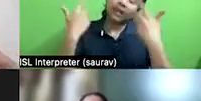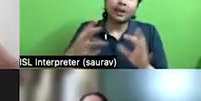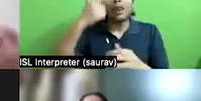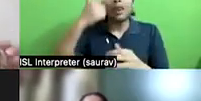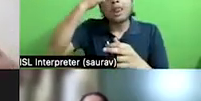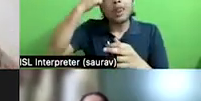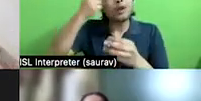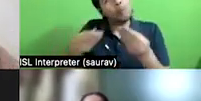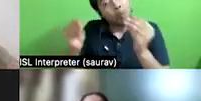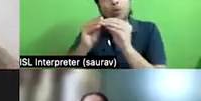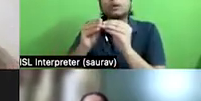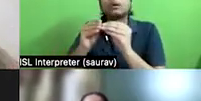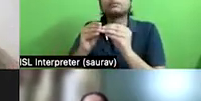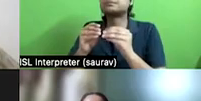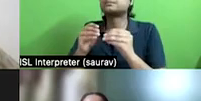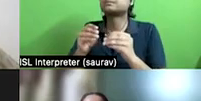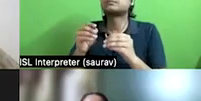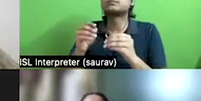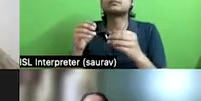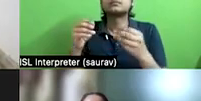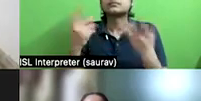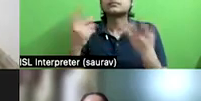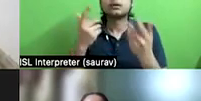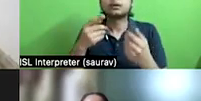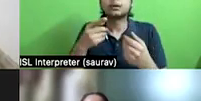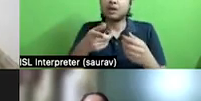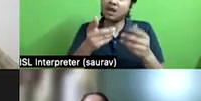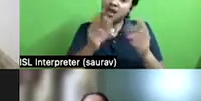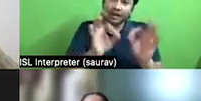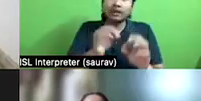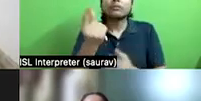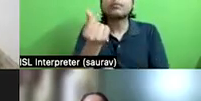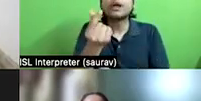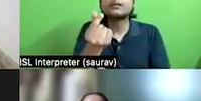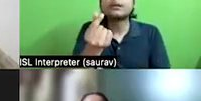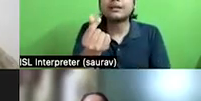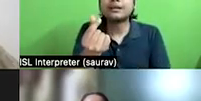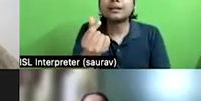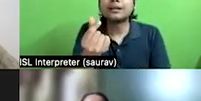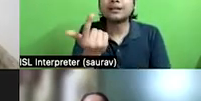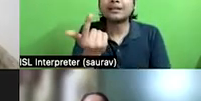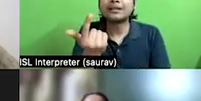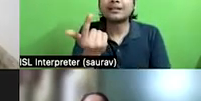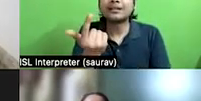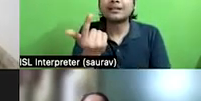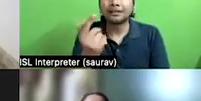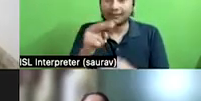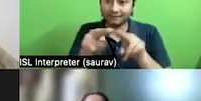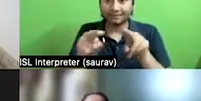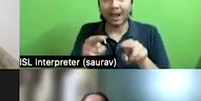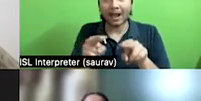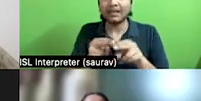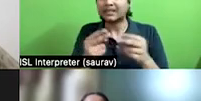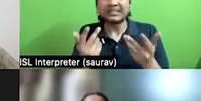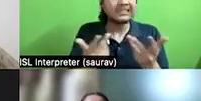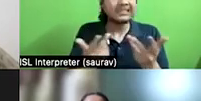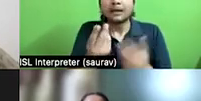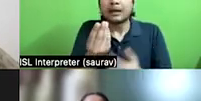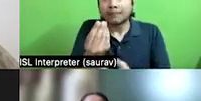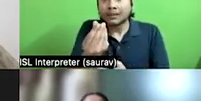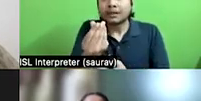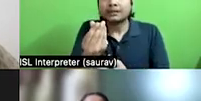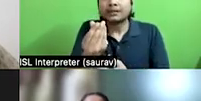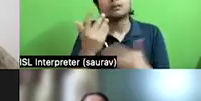accessible travel or not, they will need finance. When the family needs finance, and if they don't have it and want to get a